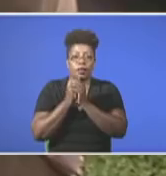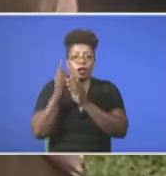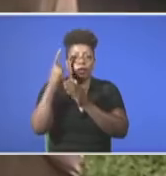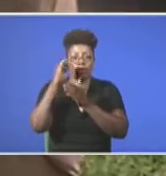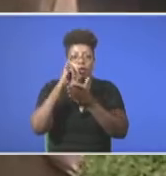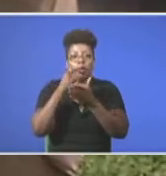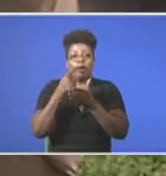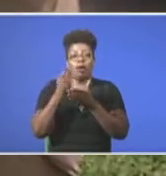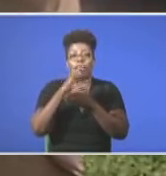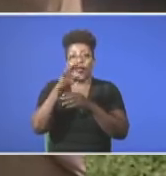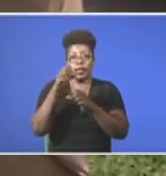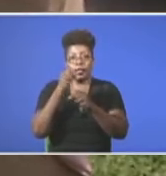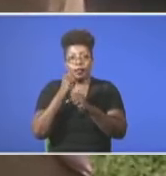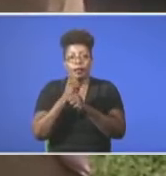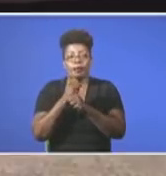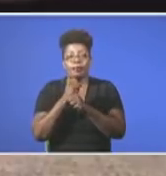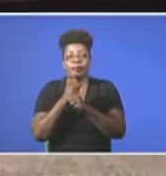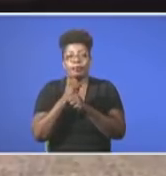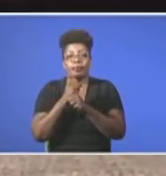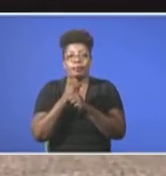year, and